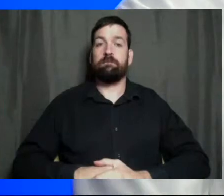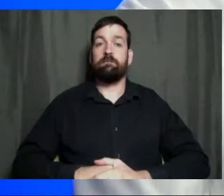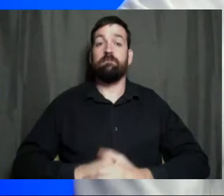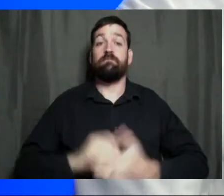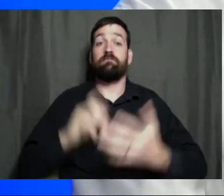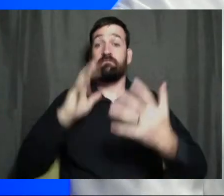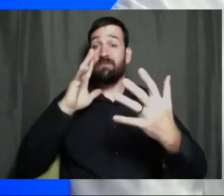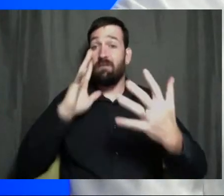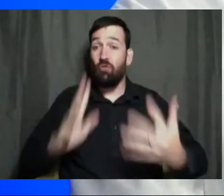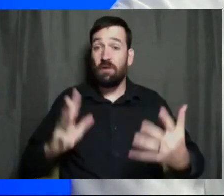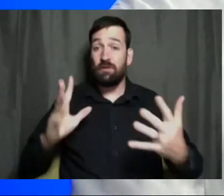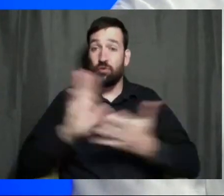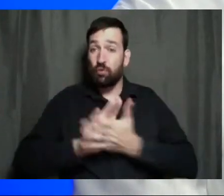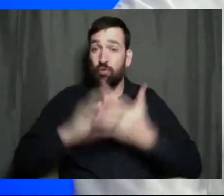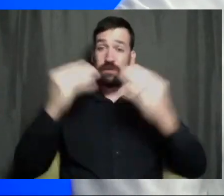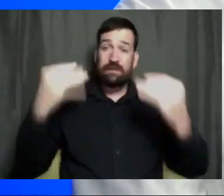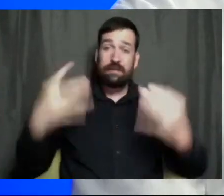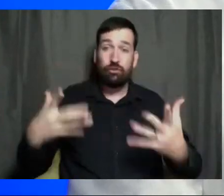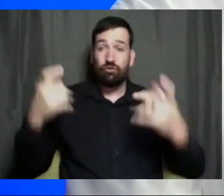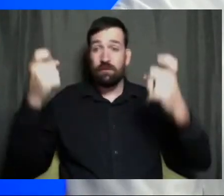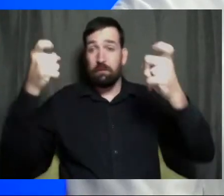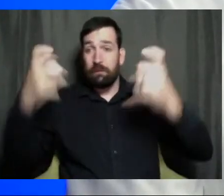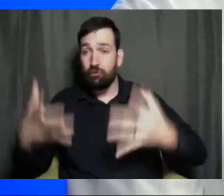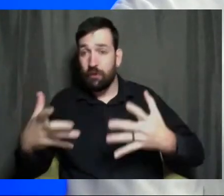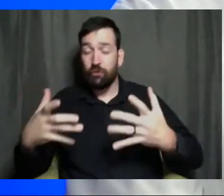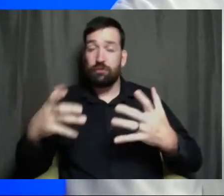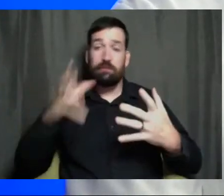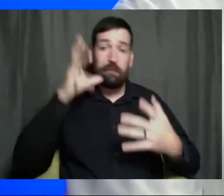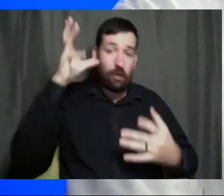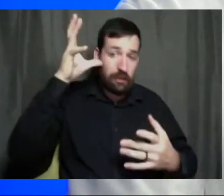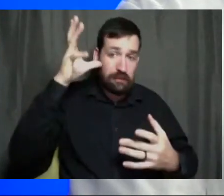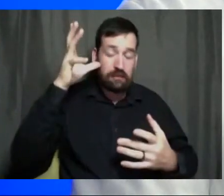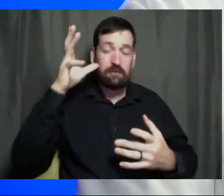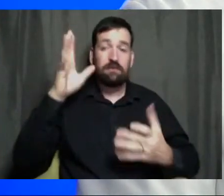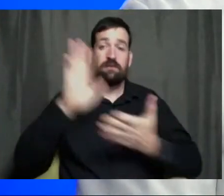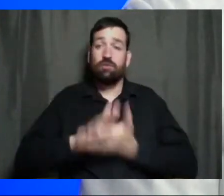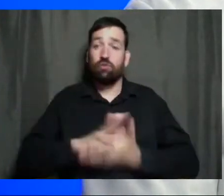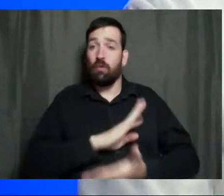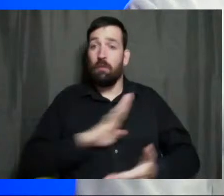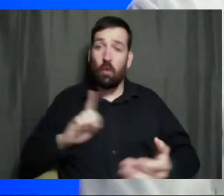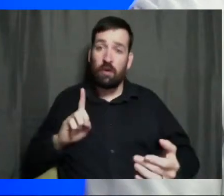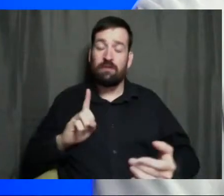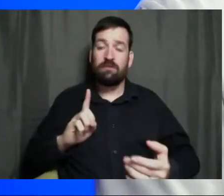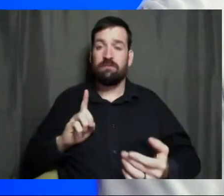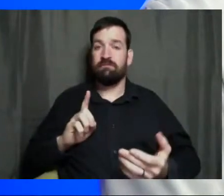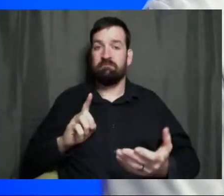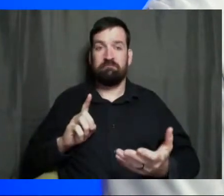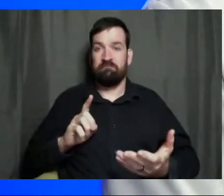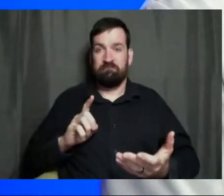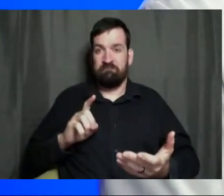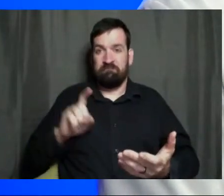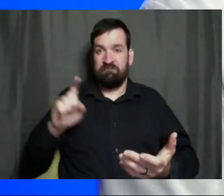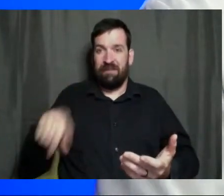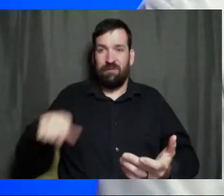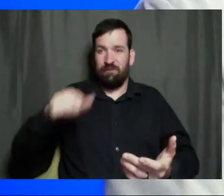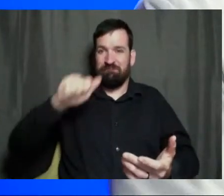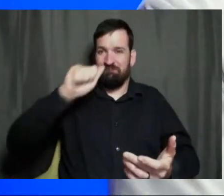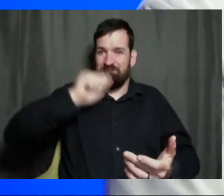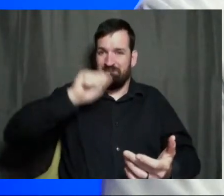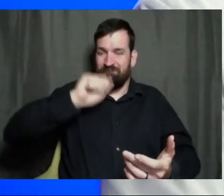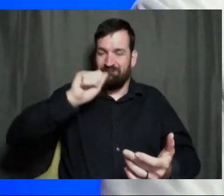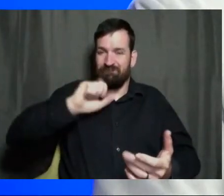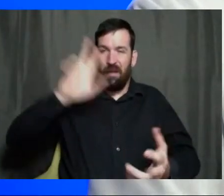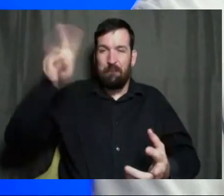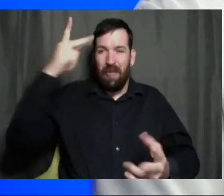teachers, administrators, parents, and school boards have had to deal with this kind of political battle of